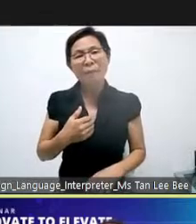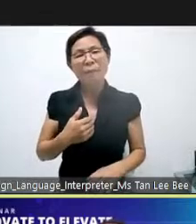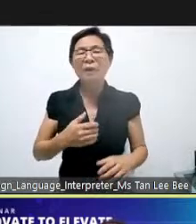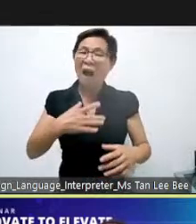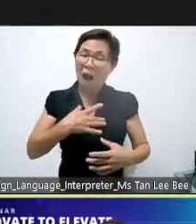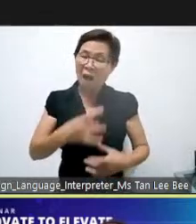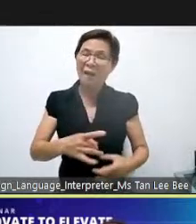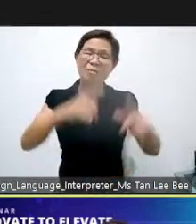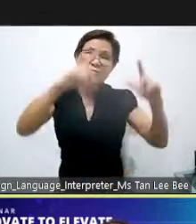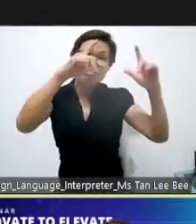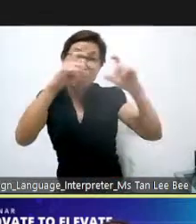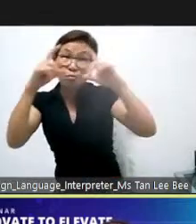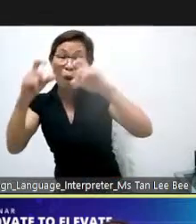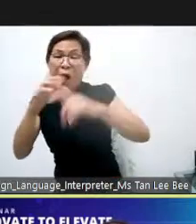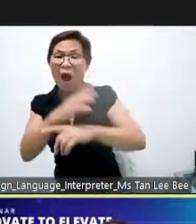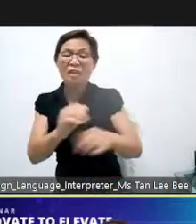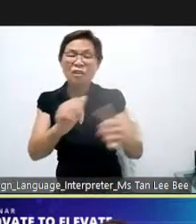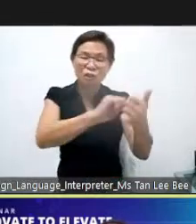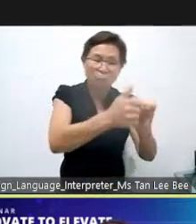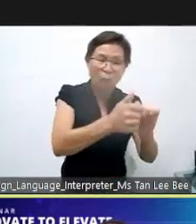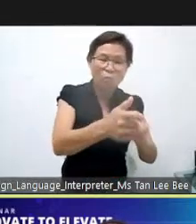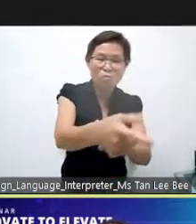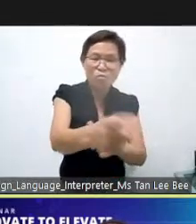photography and sport fishing. Do